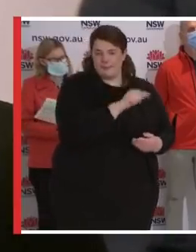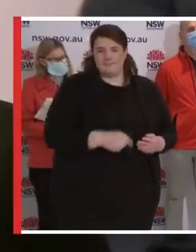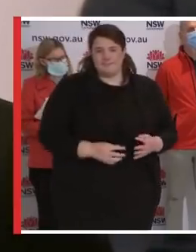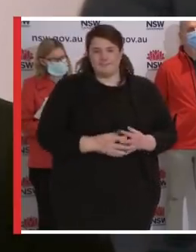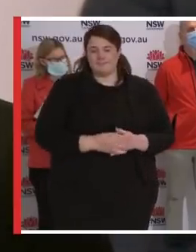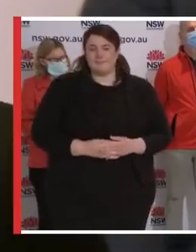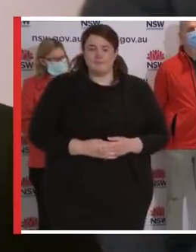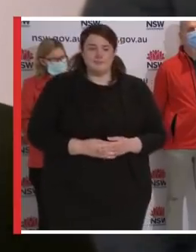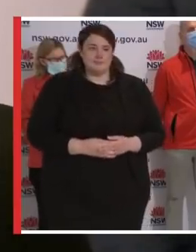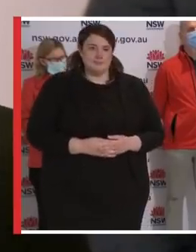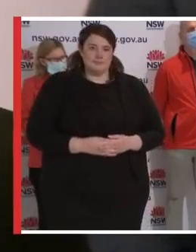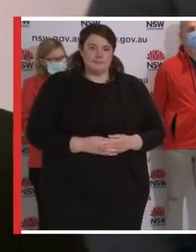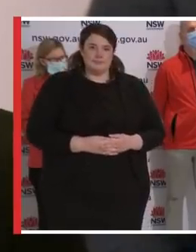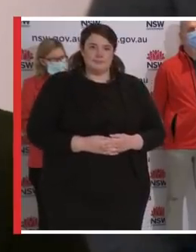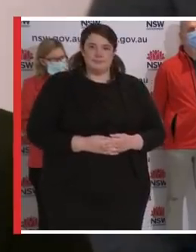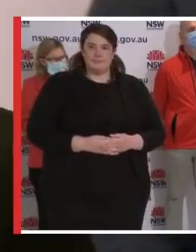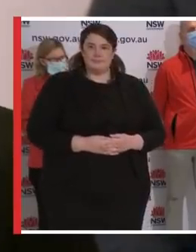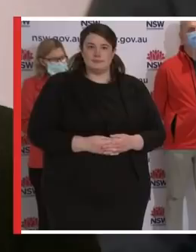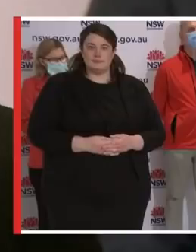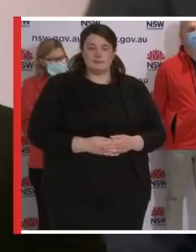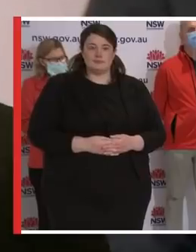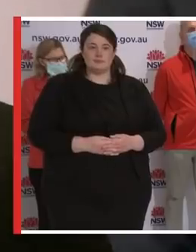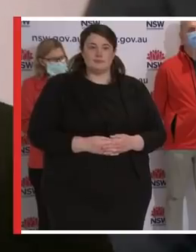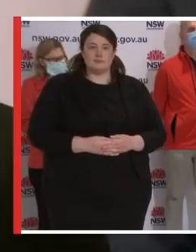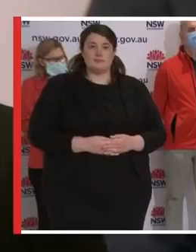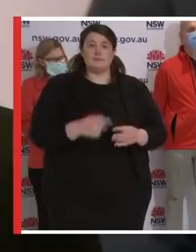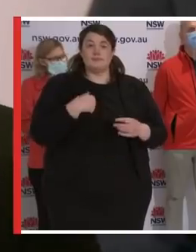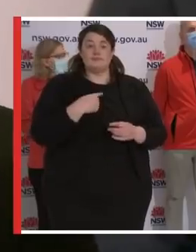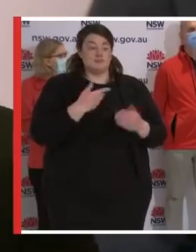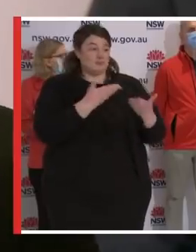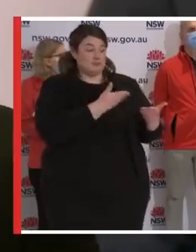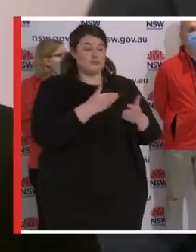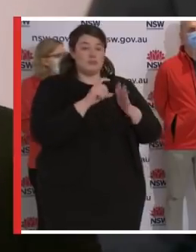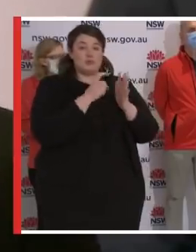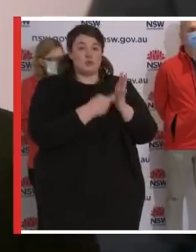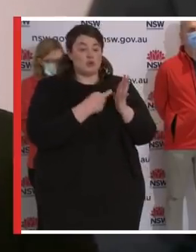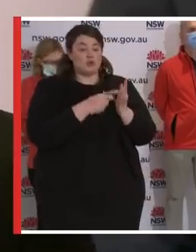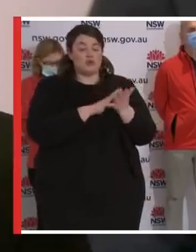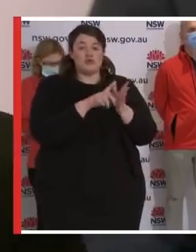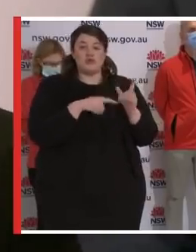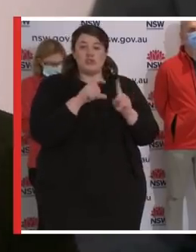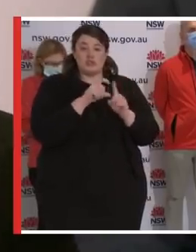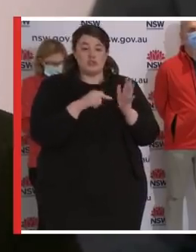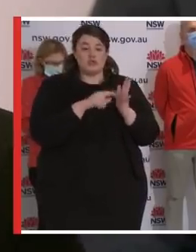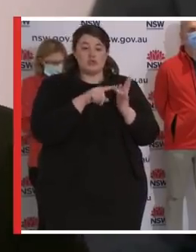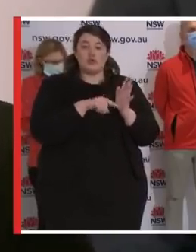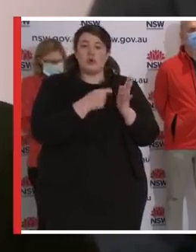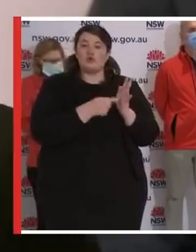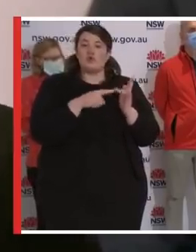Can I also welcome today in particular Dr. Richard Totro, who is the manager of the ICU unit at